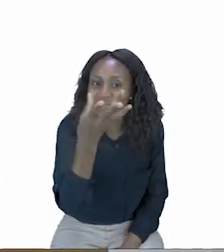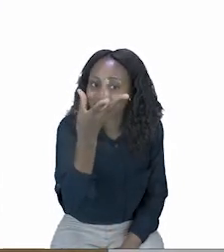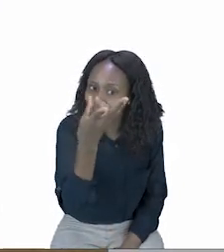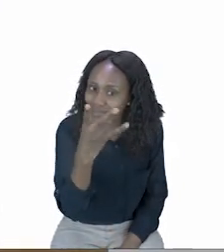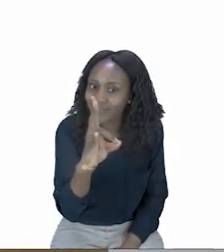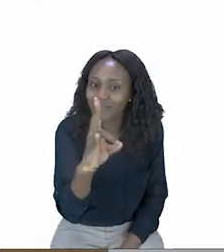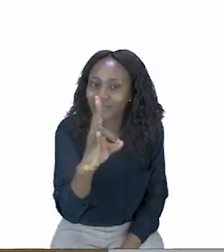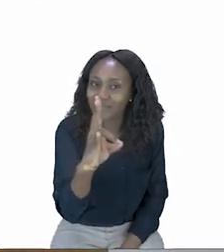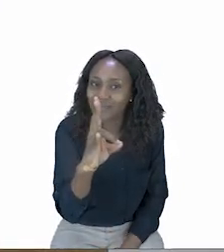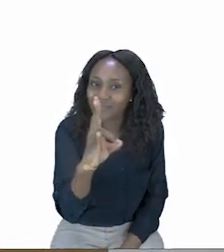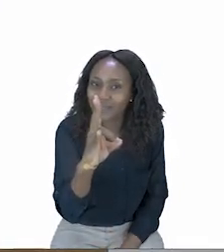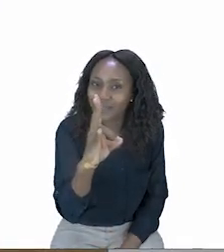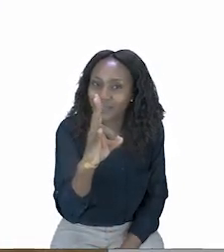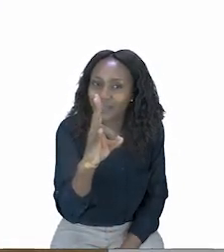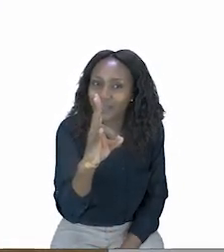7,